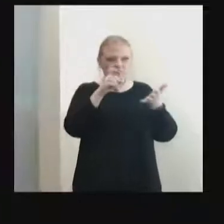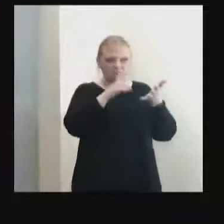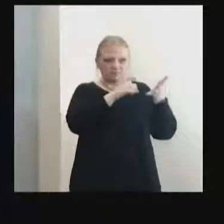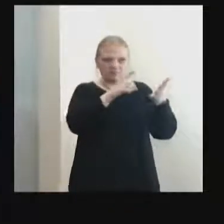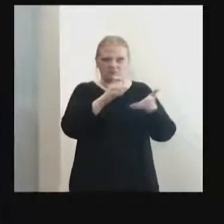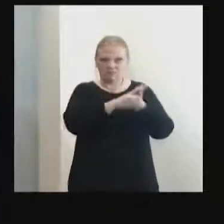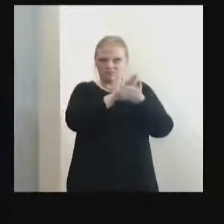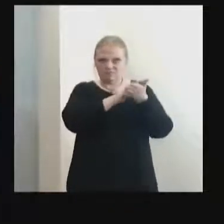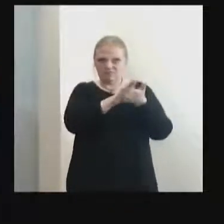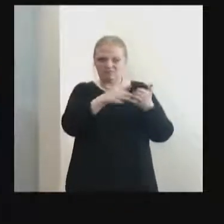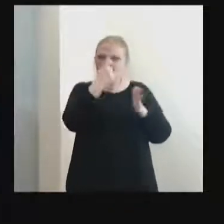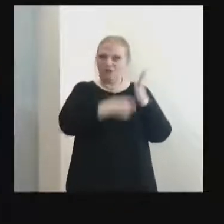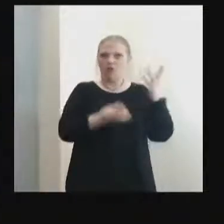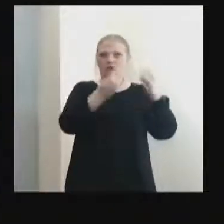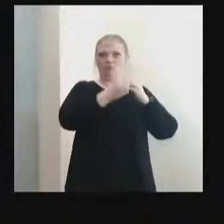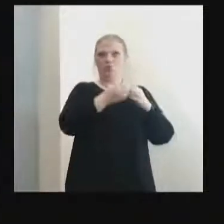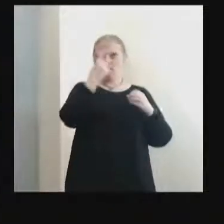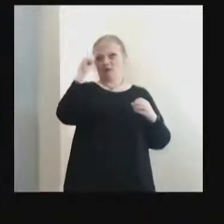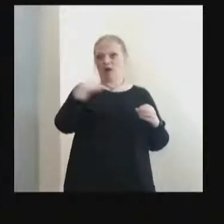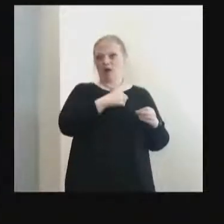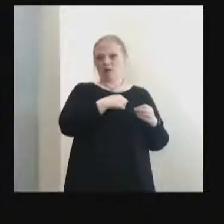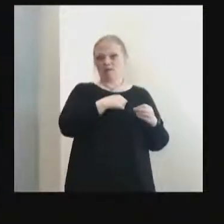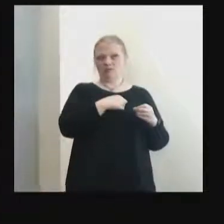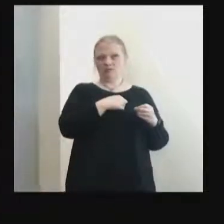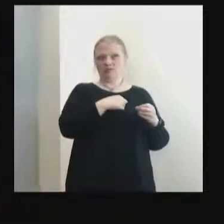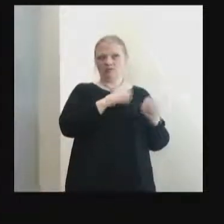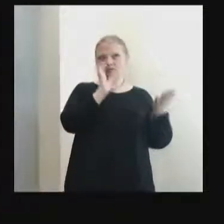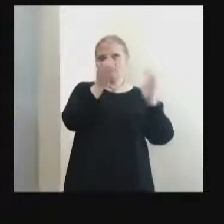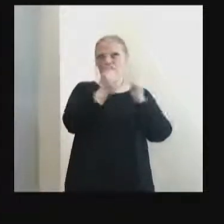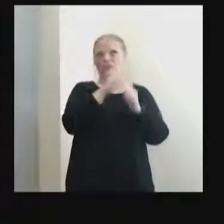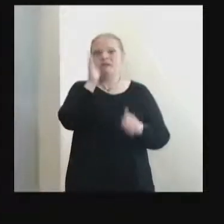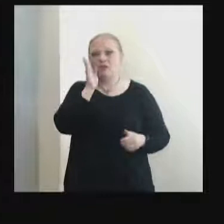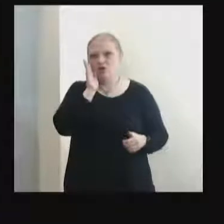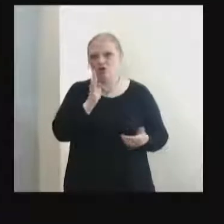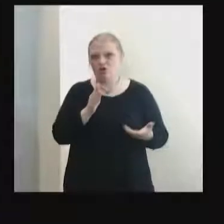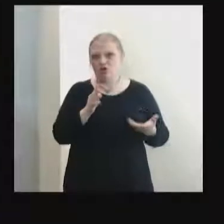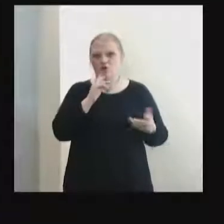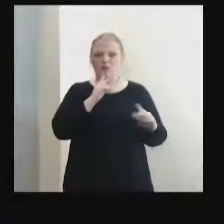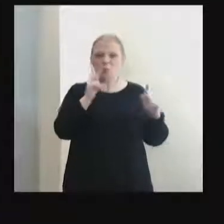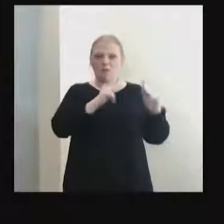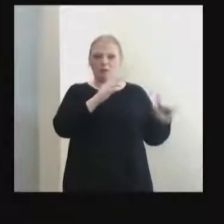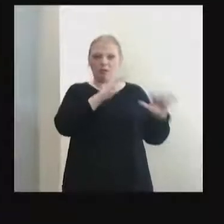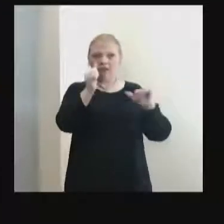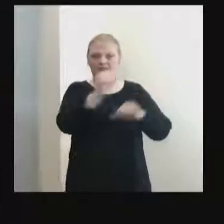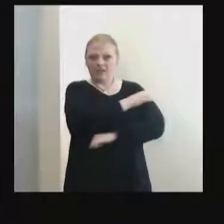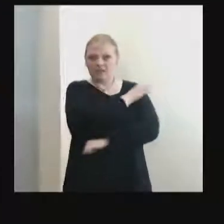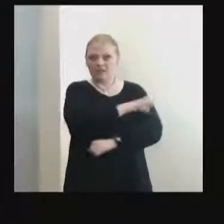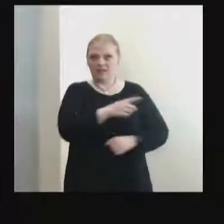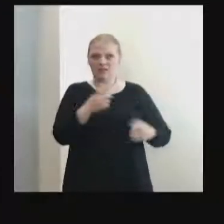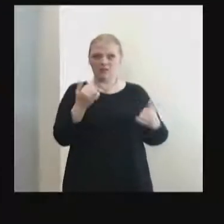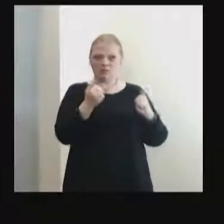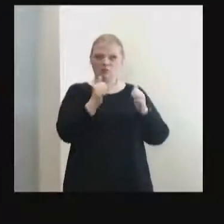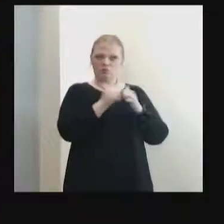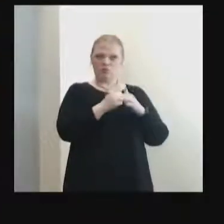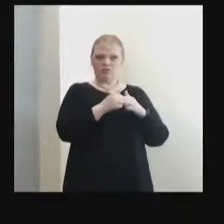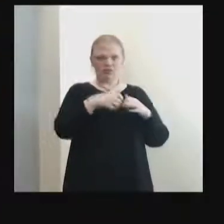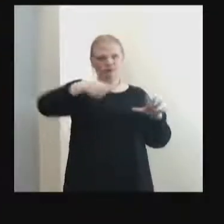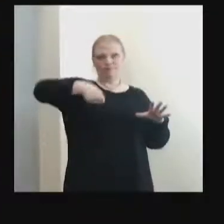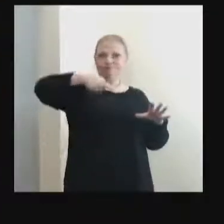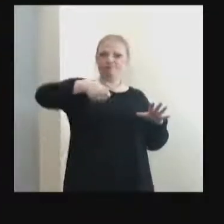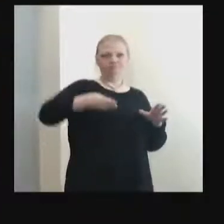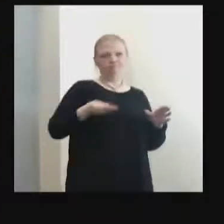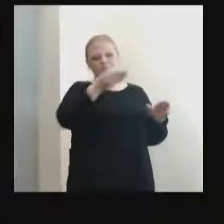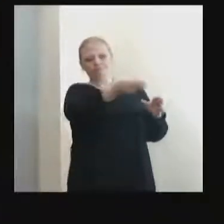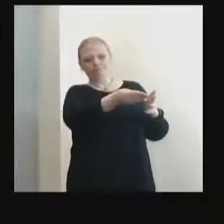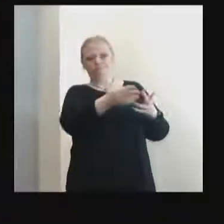costs more for the county with regards to it than the beer. So people are leaving our clinics right now with a keepsake, so to speak, that they can